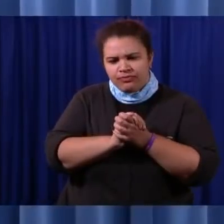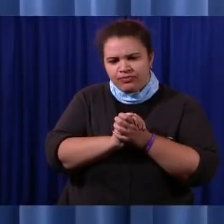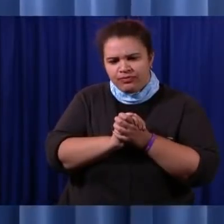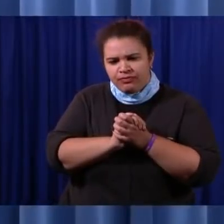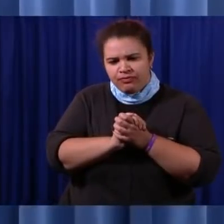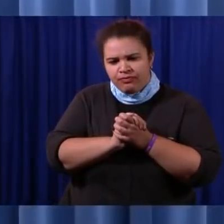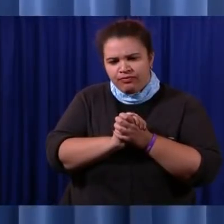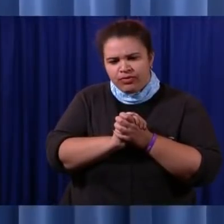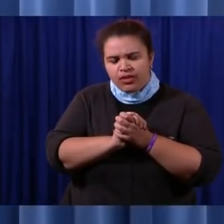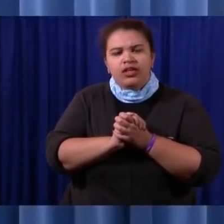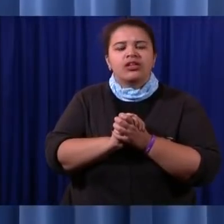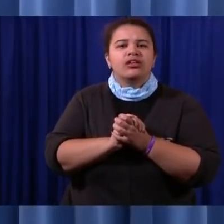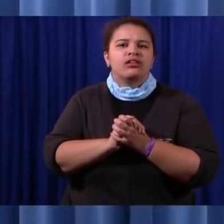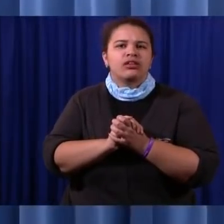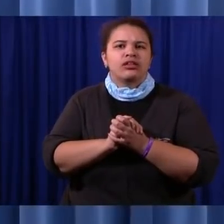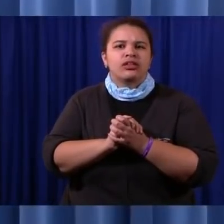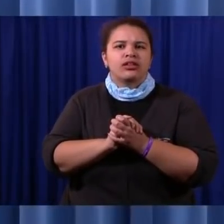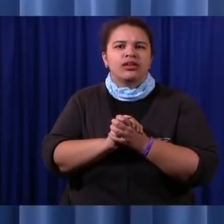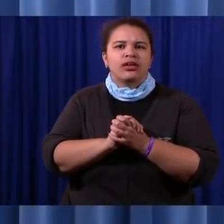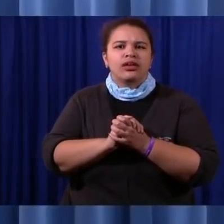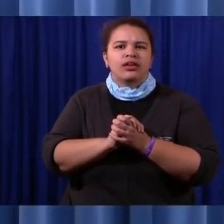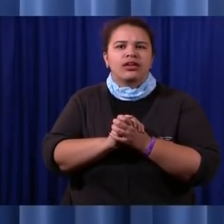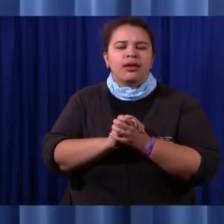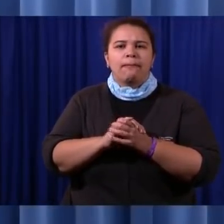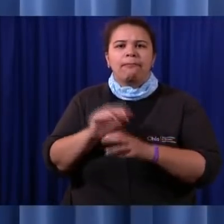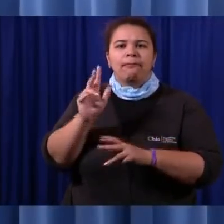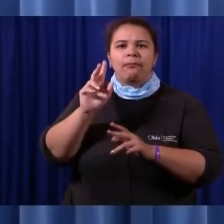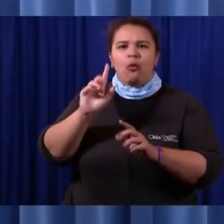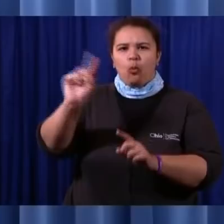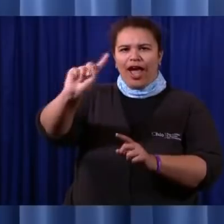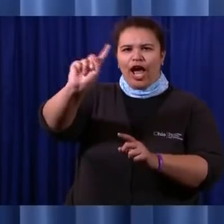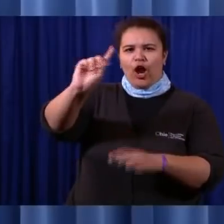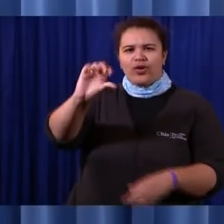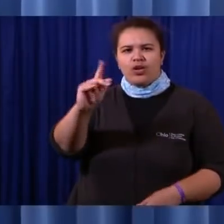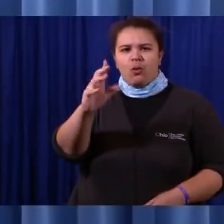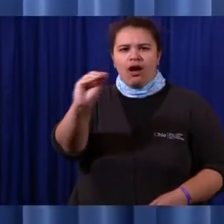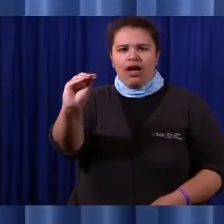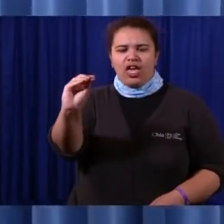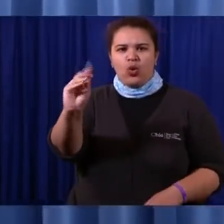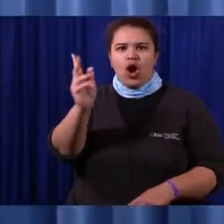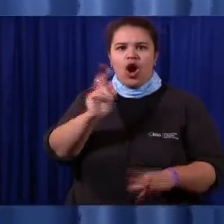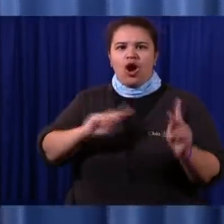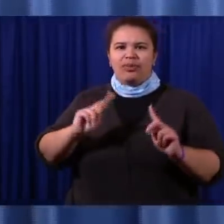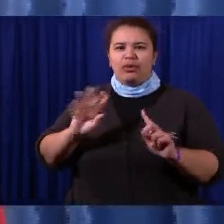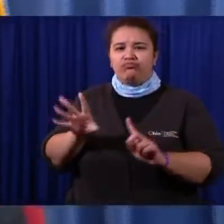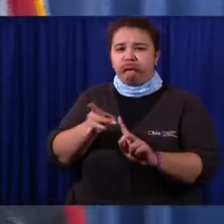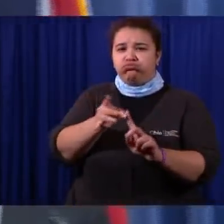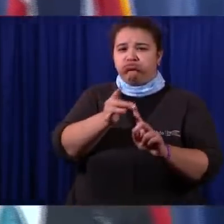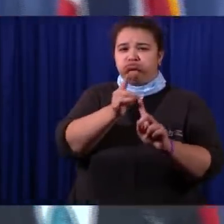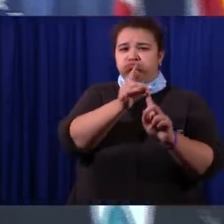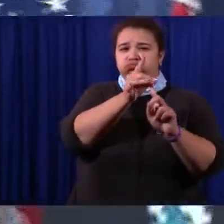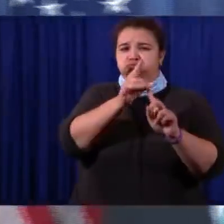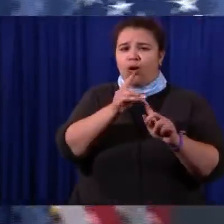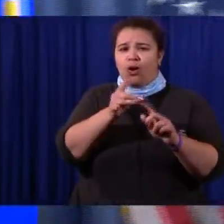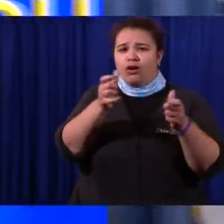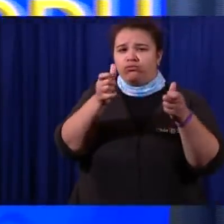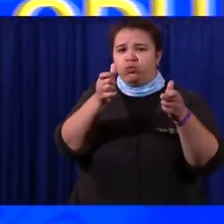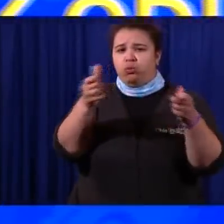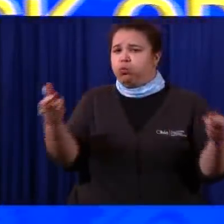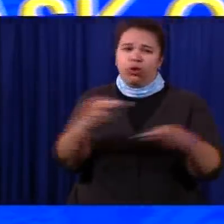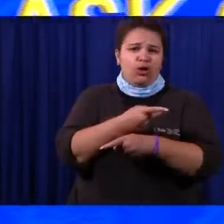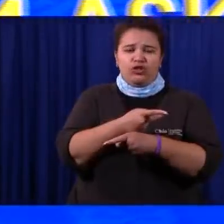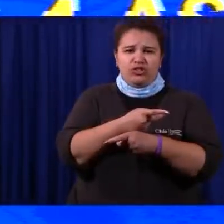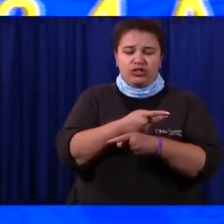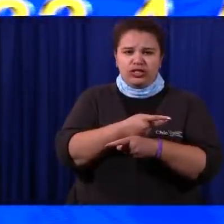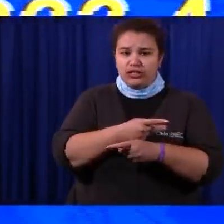can you tell us where people are getting sick from COVID-19 in Ohio? I mean, to what extent is the state tracking this, and to what